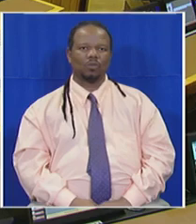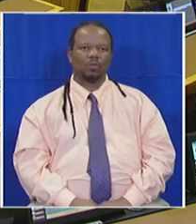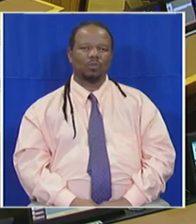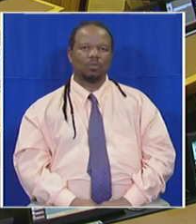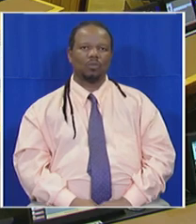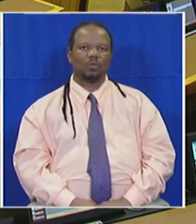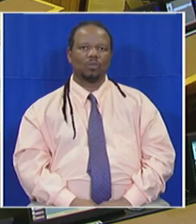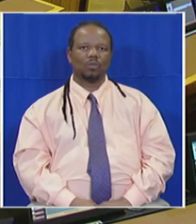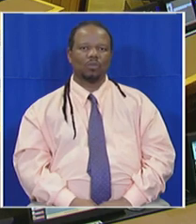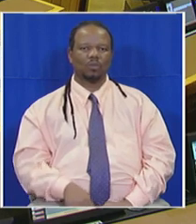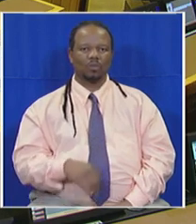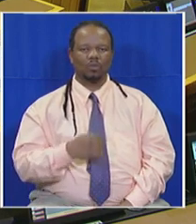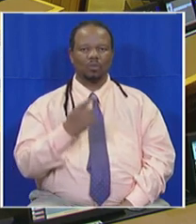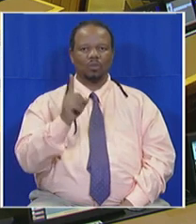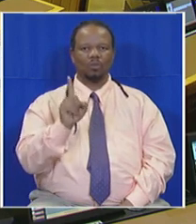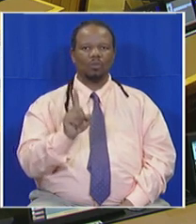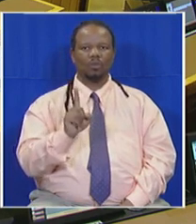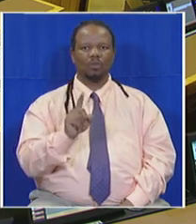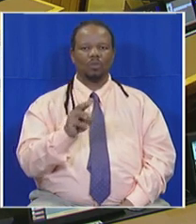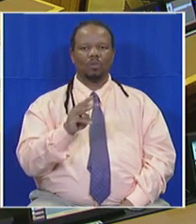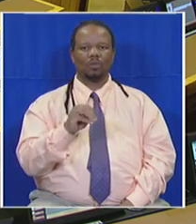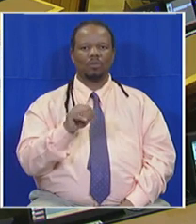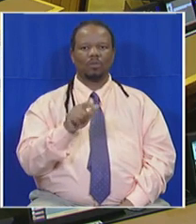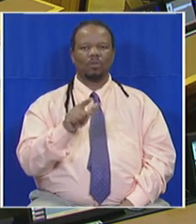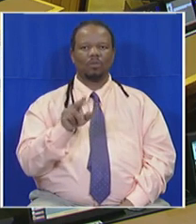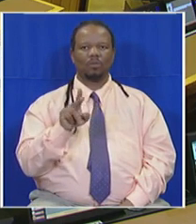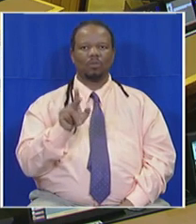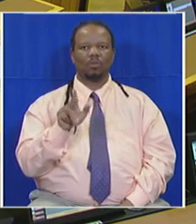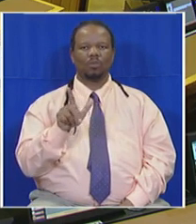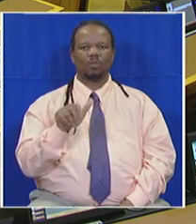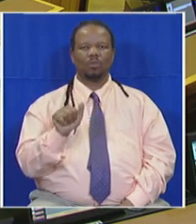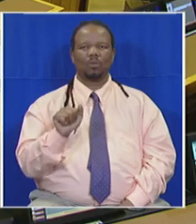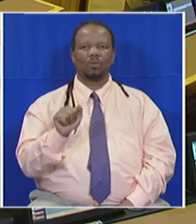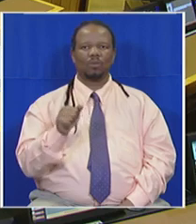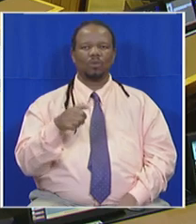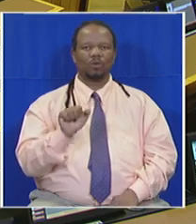The next speaker is Honorable Maluleka. House Chairperson. Okay.